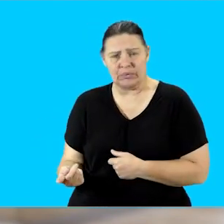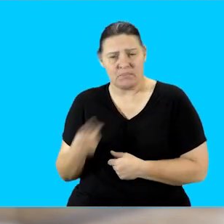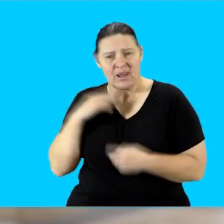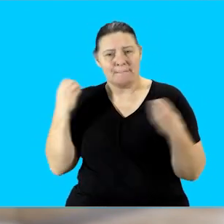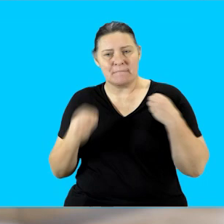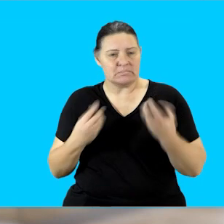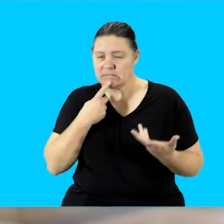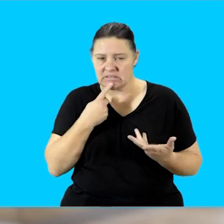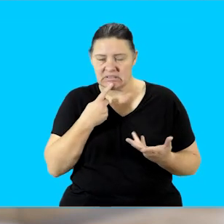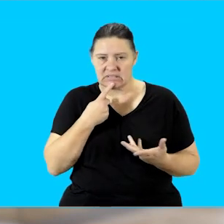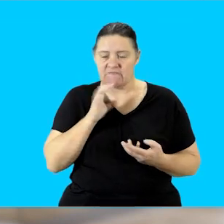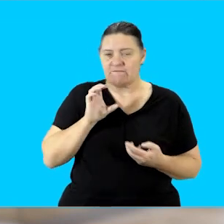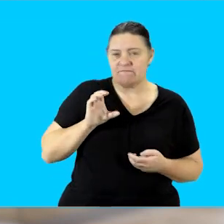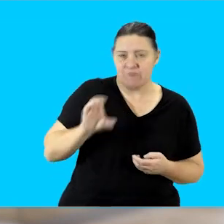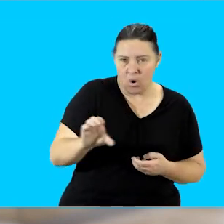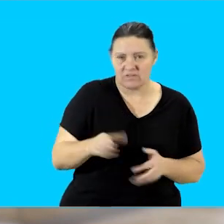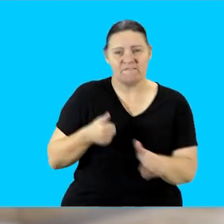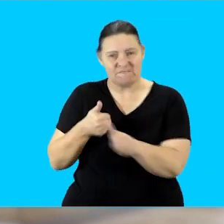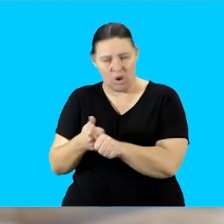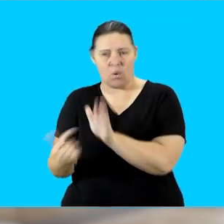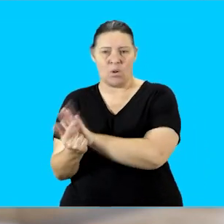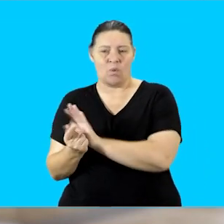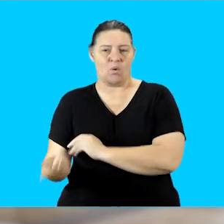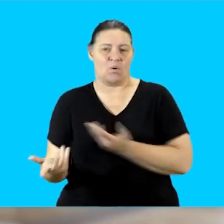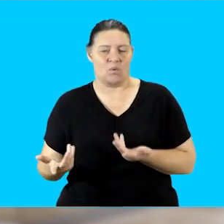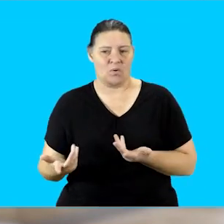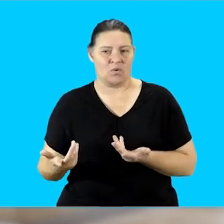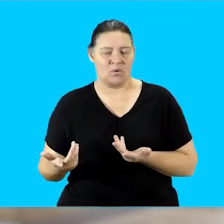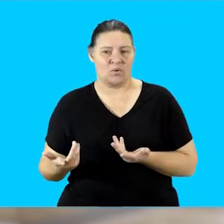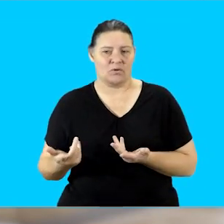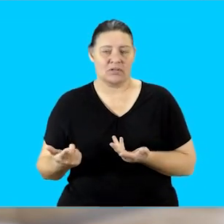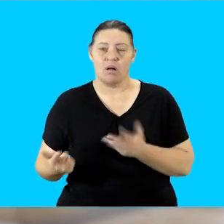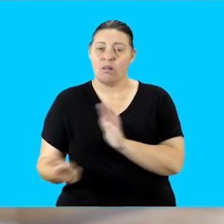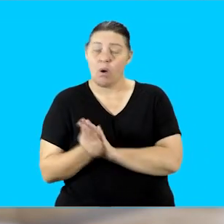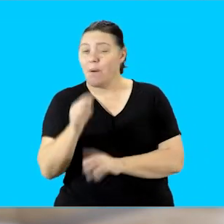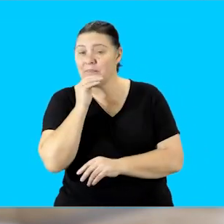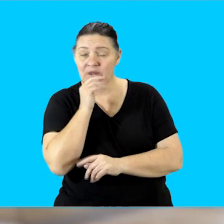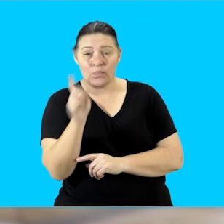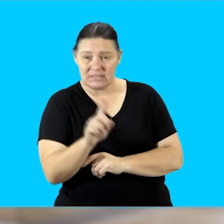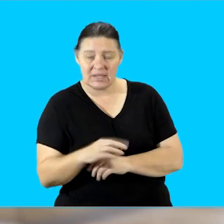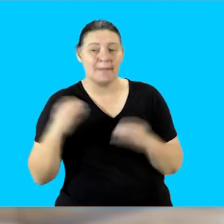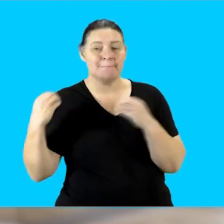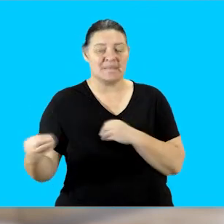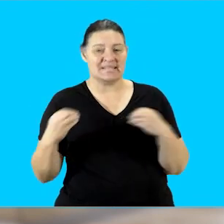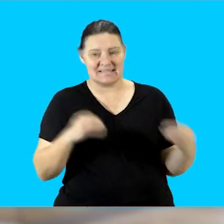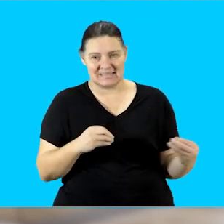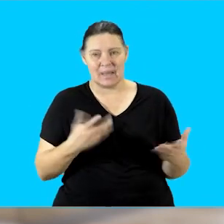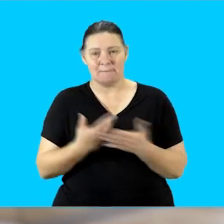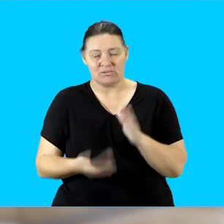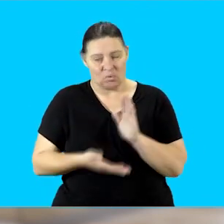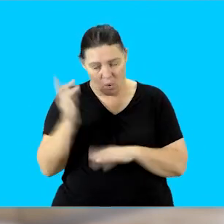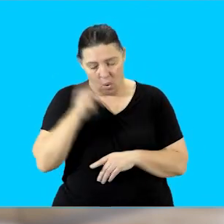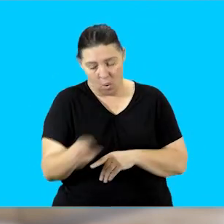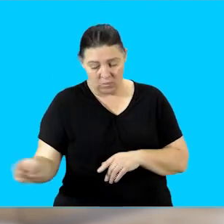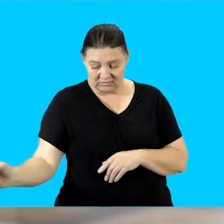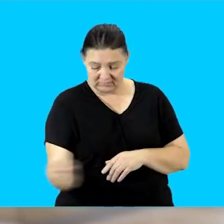job, then businesses are forced to comply with legislation. And complying with legislation will simply means that businesses need to go